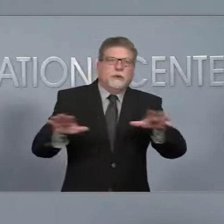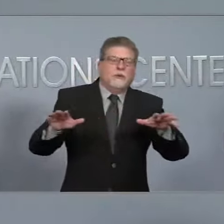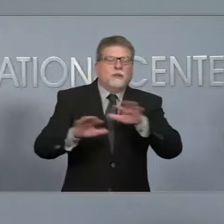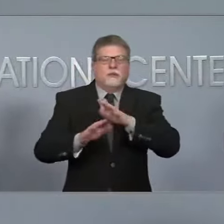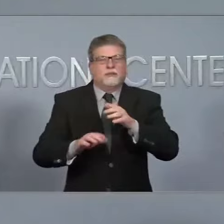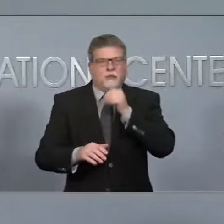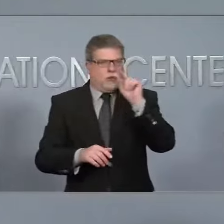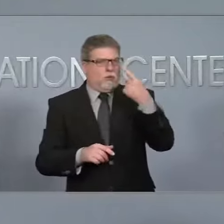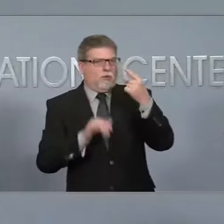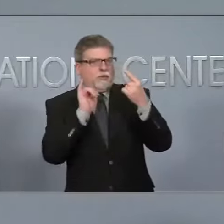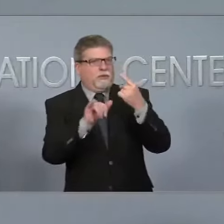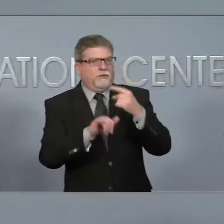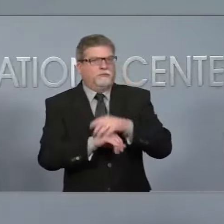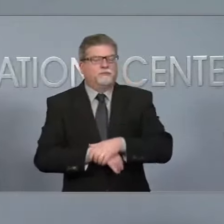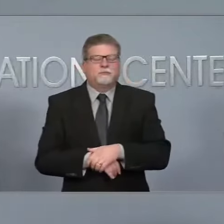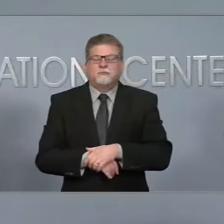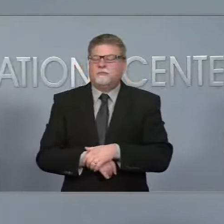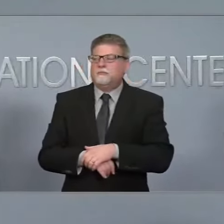Next question, please.